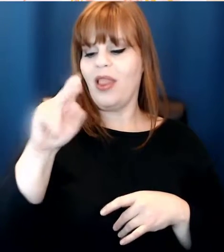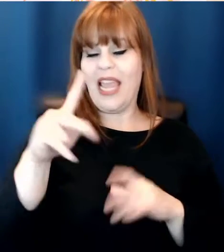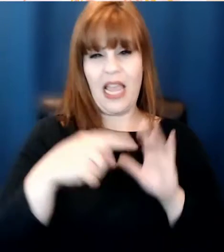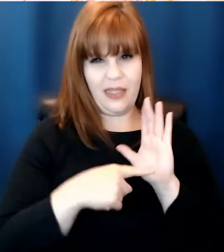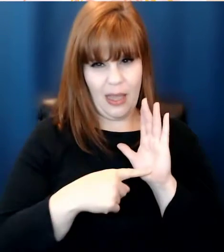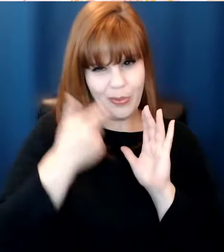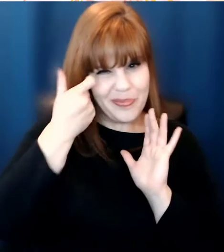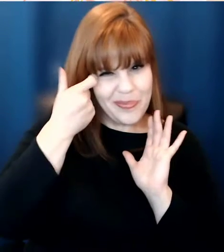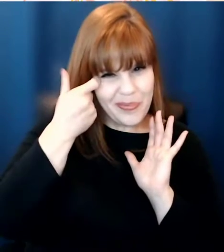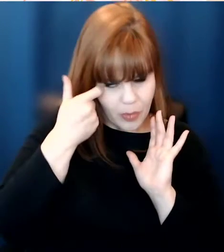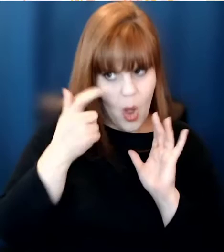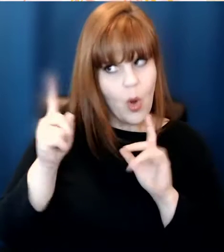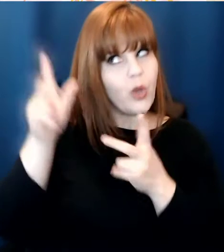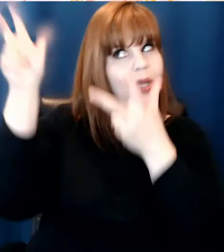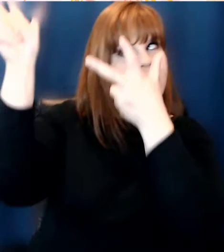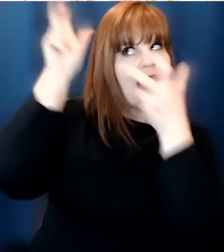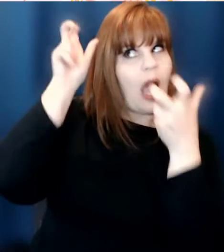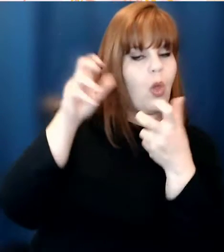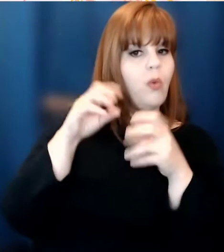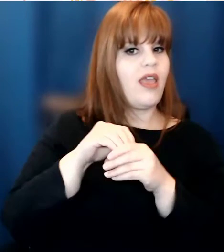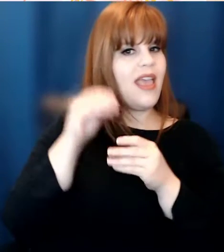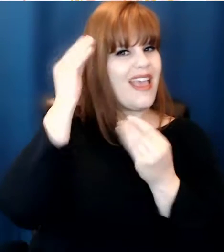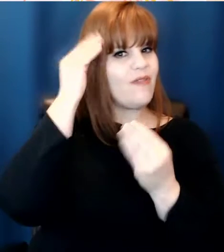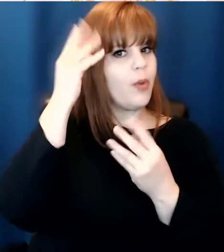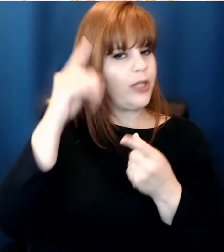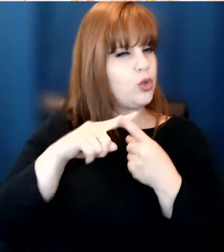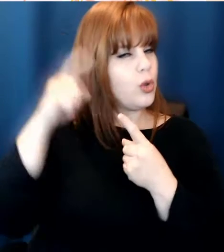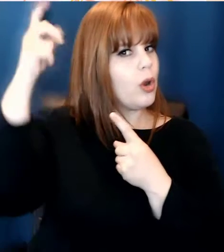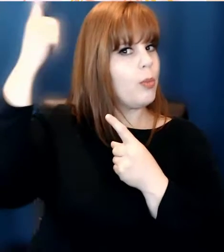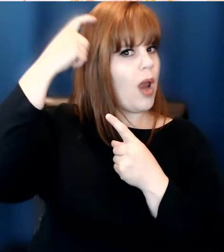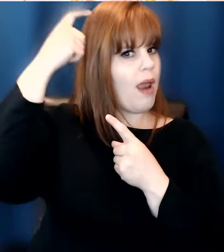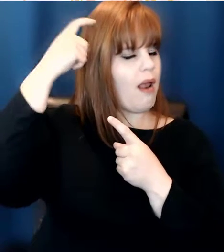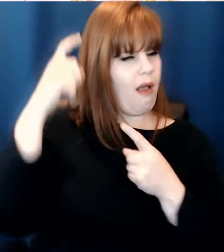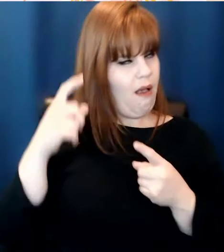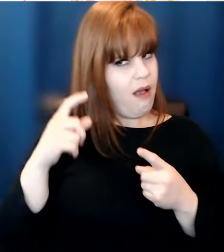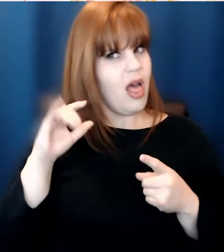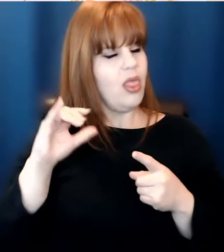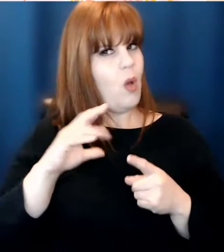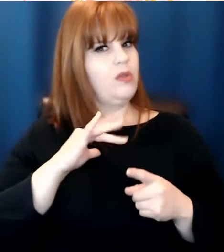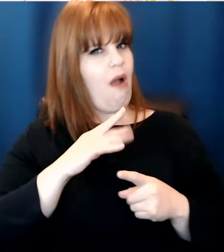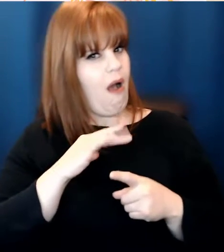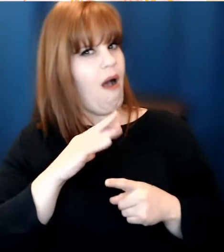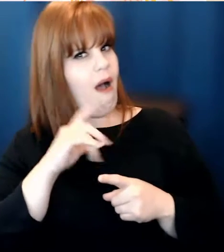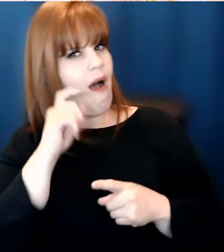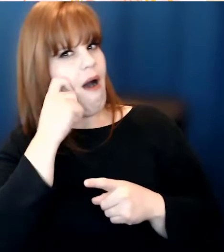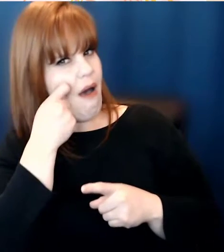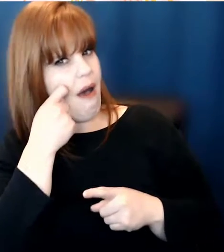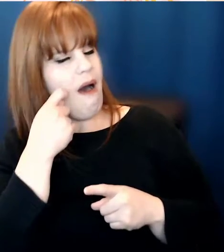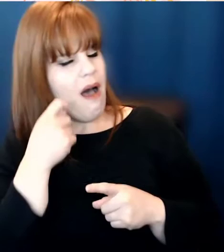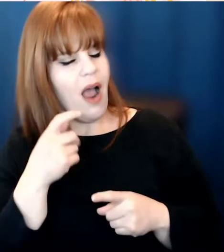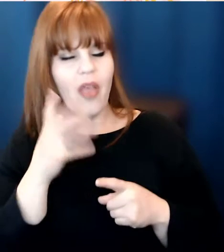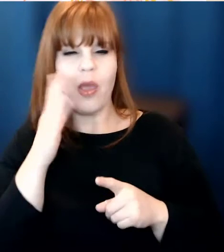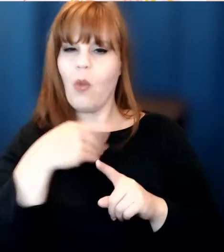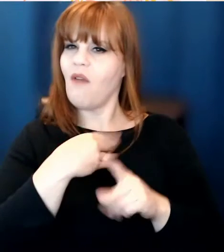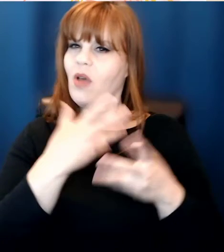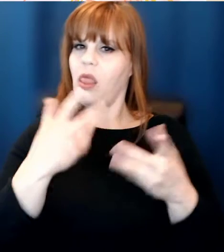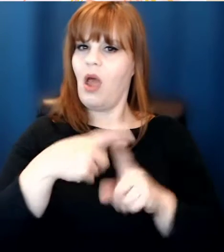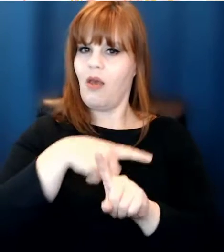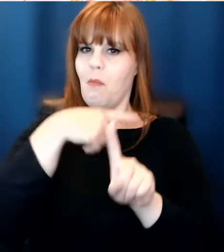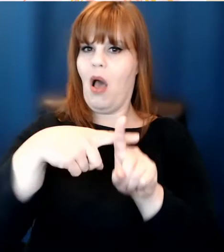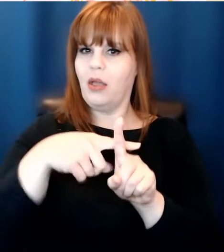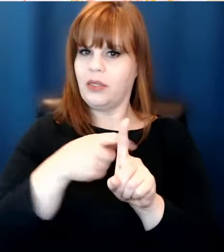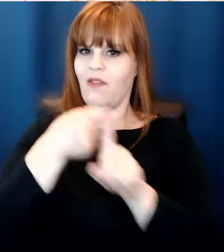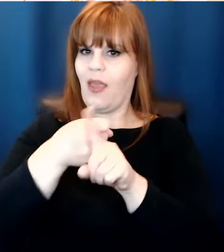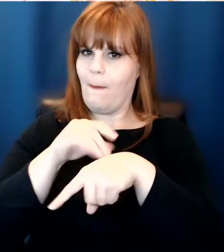info to your brain. Those are really, really awesome and cool, and they're going to have a lot of positive impact,